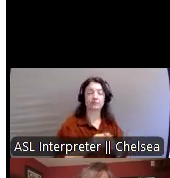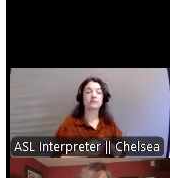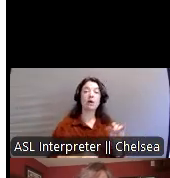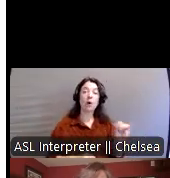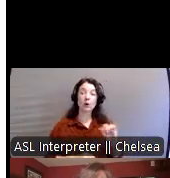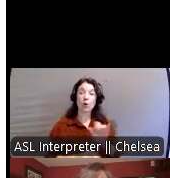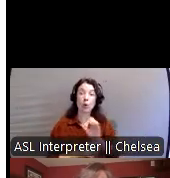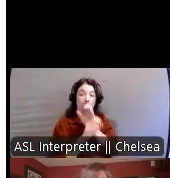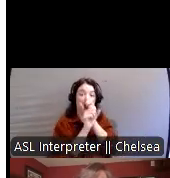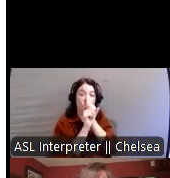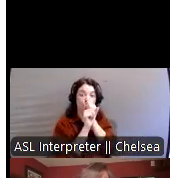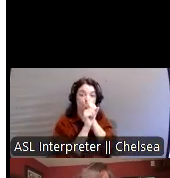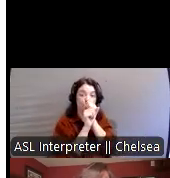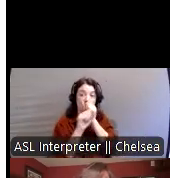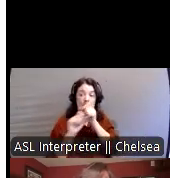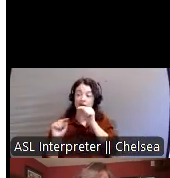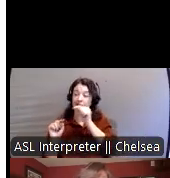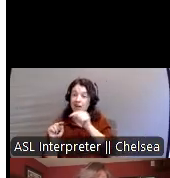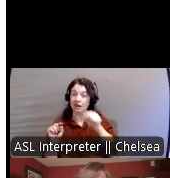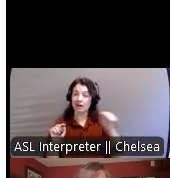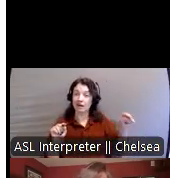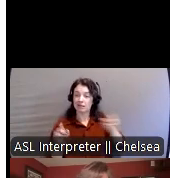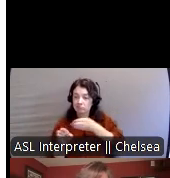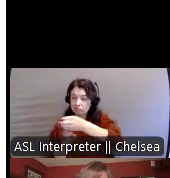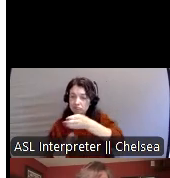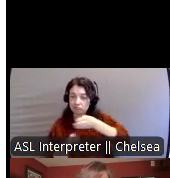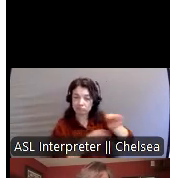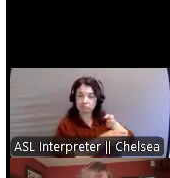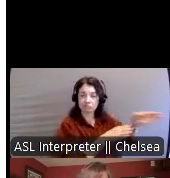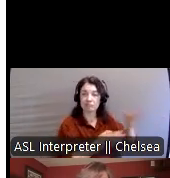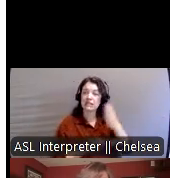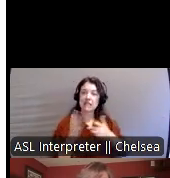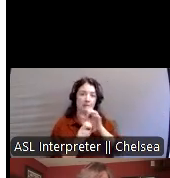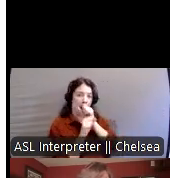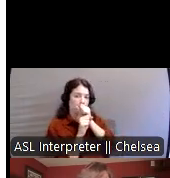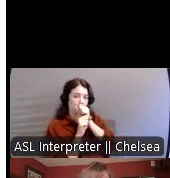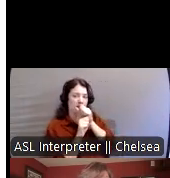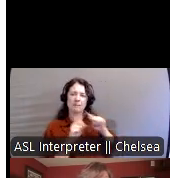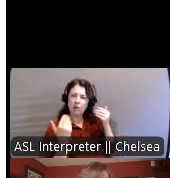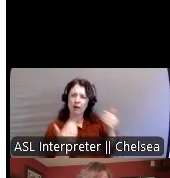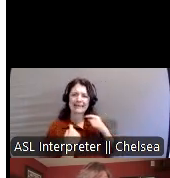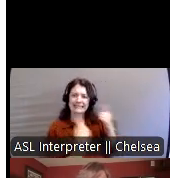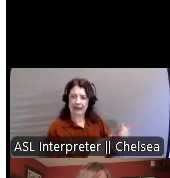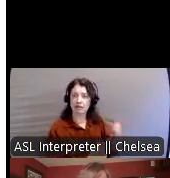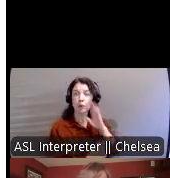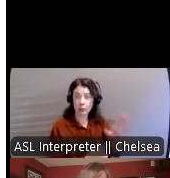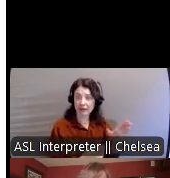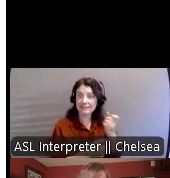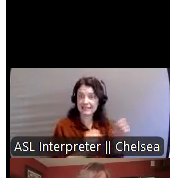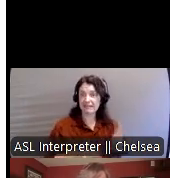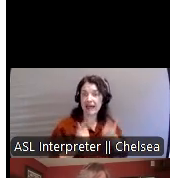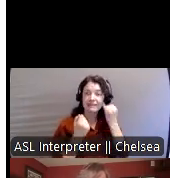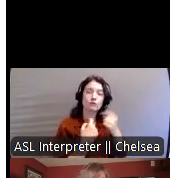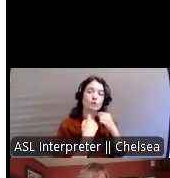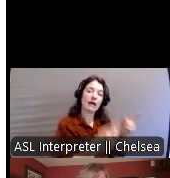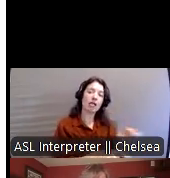open between community partners when safety is a concern. It will save a life. Next slide.